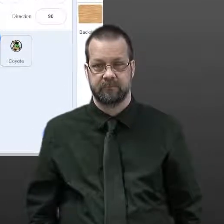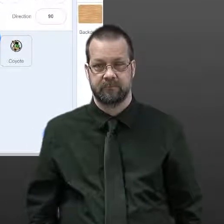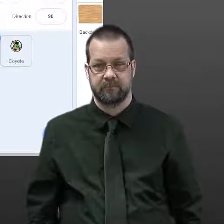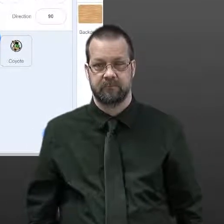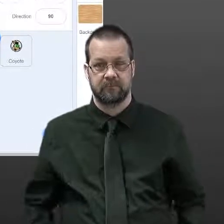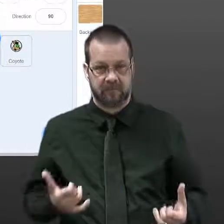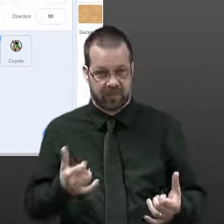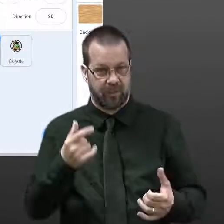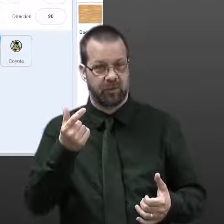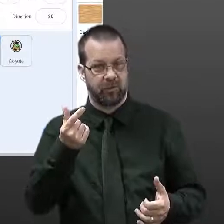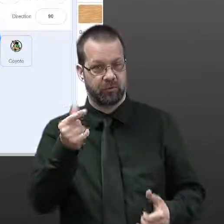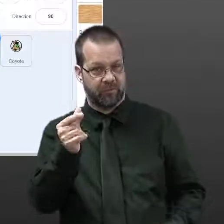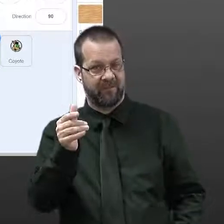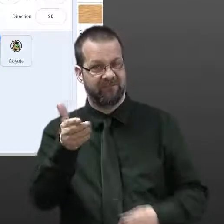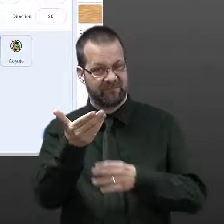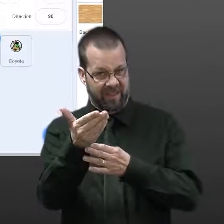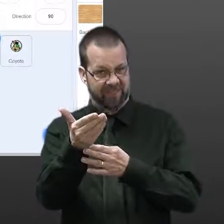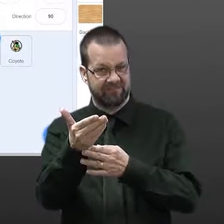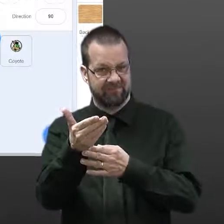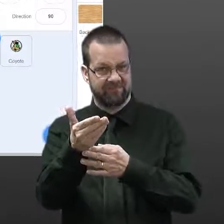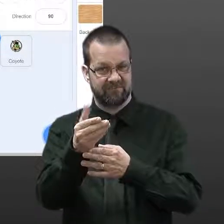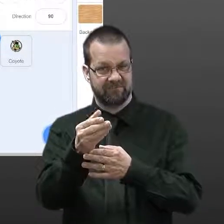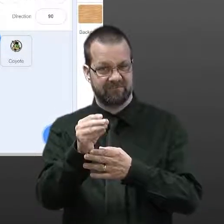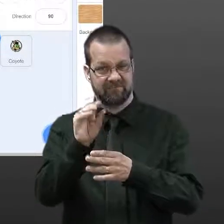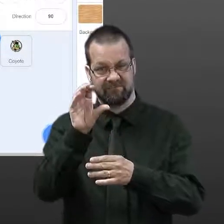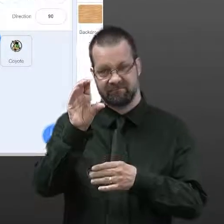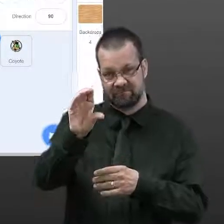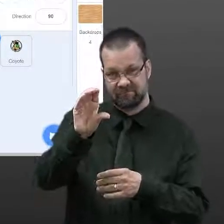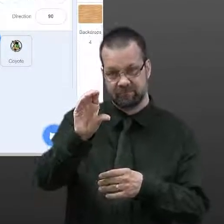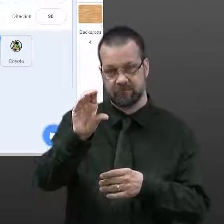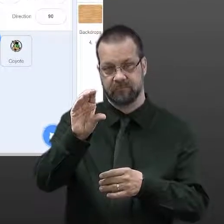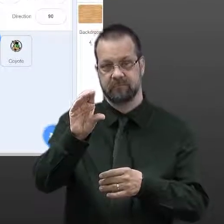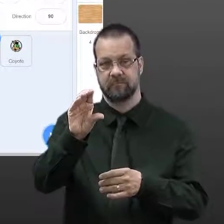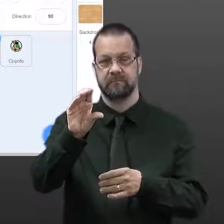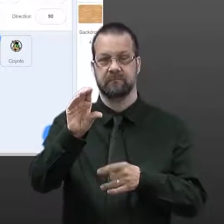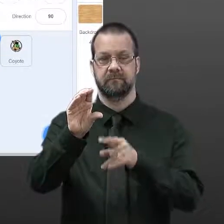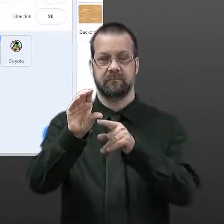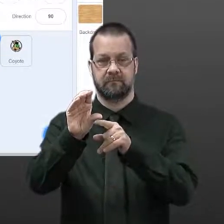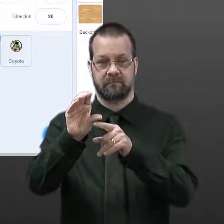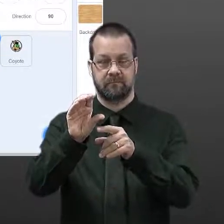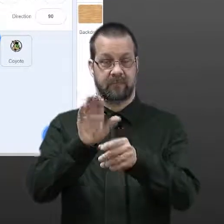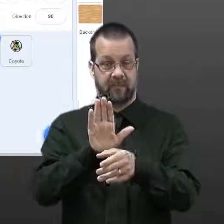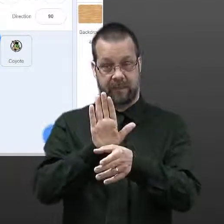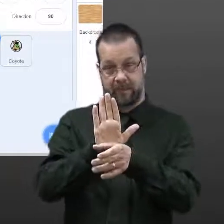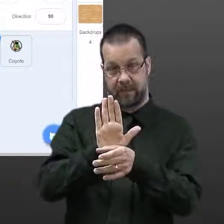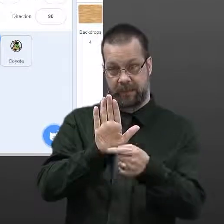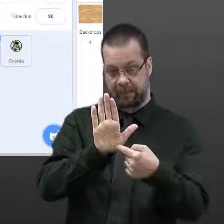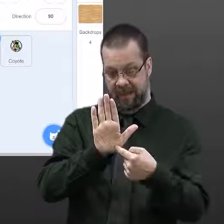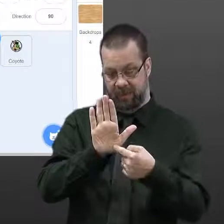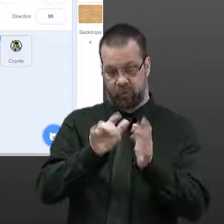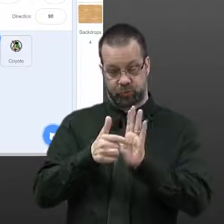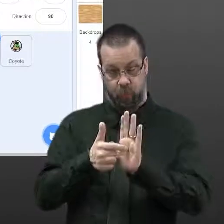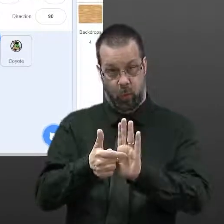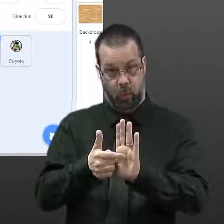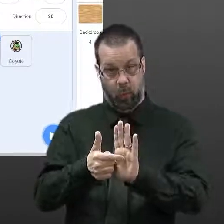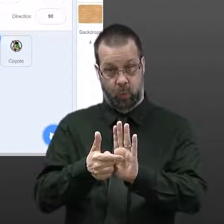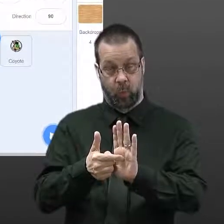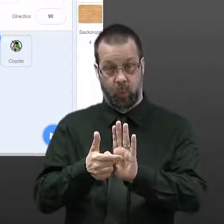grab another green flag event. We're going to make sure that our backboard is